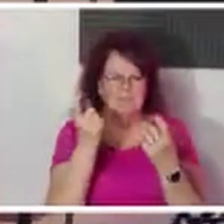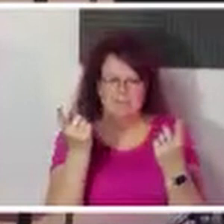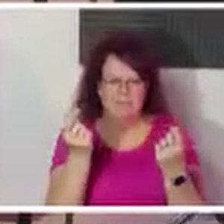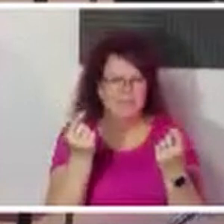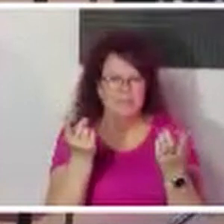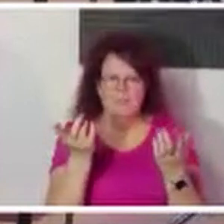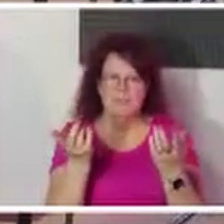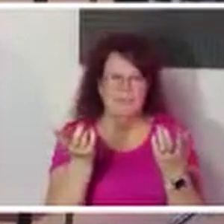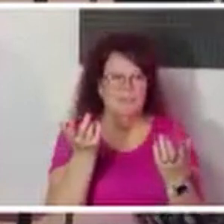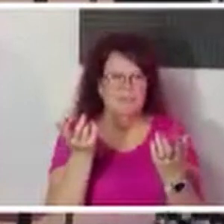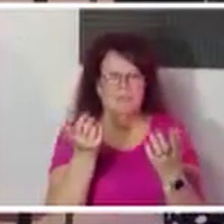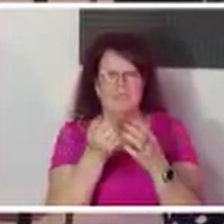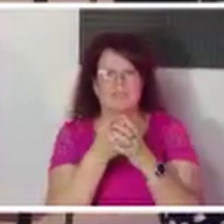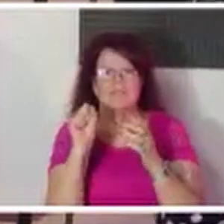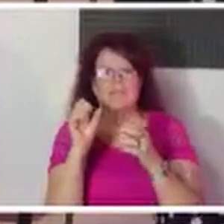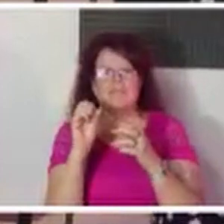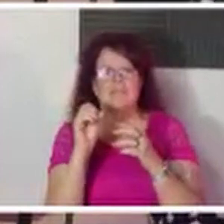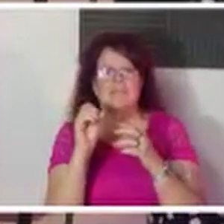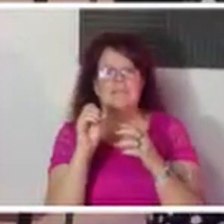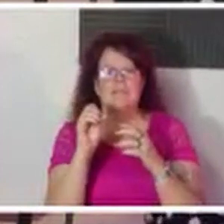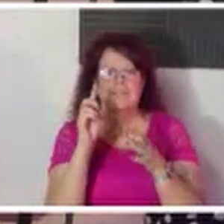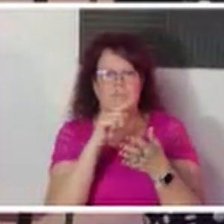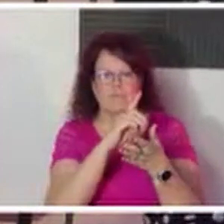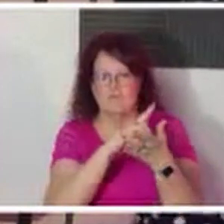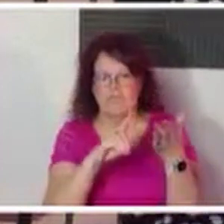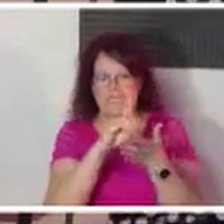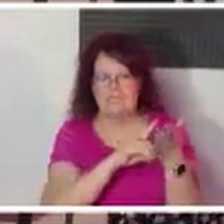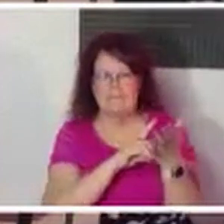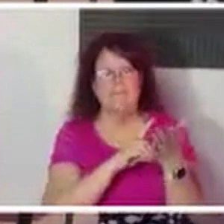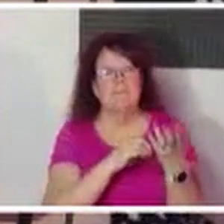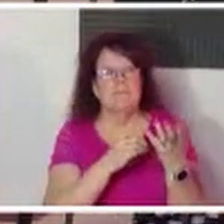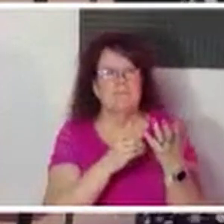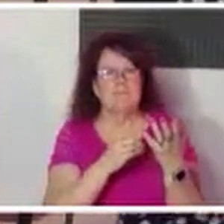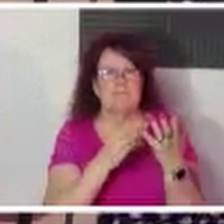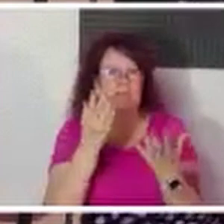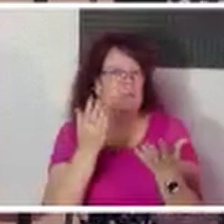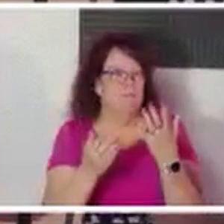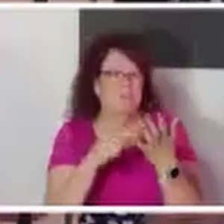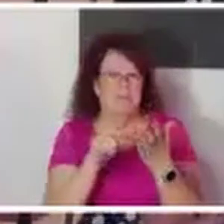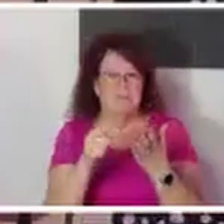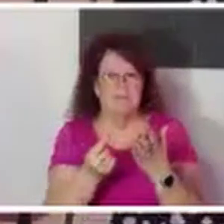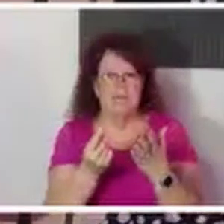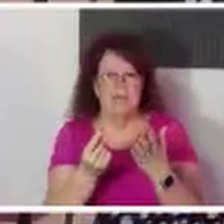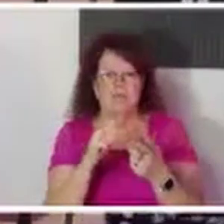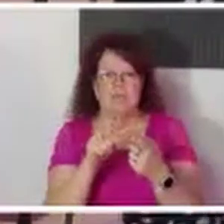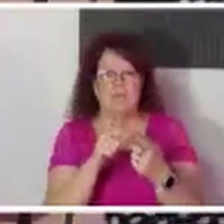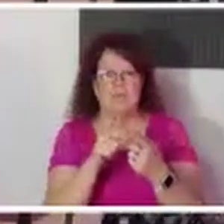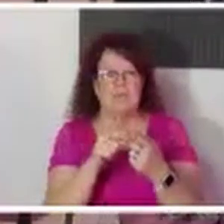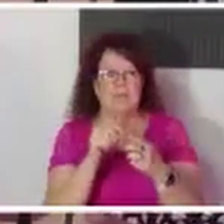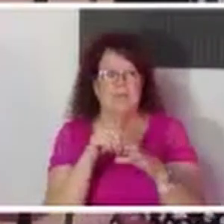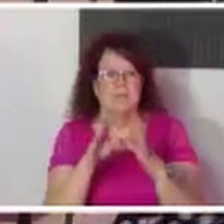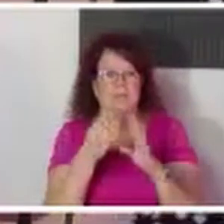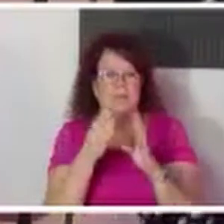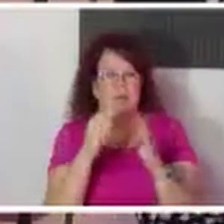we do. So there's some criticism that potentially bailing people out will make our community less safe. And I